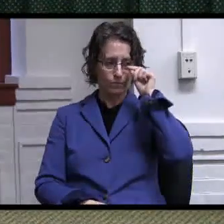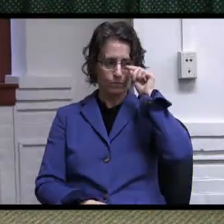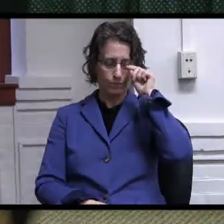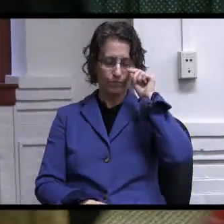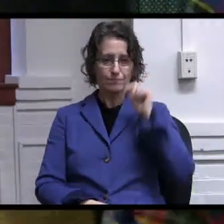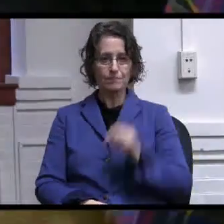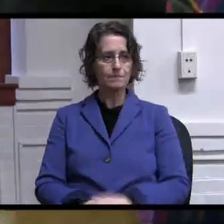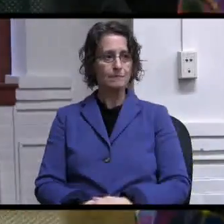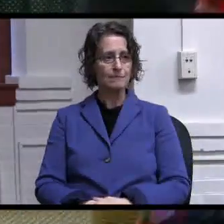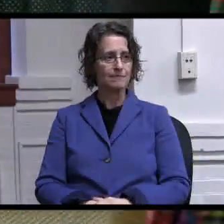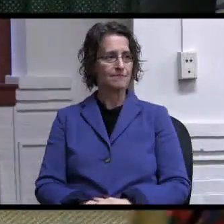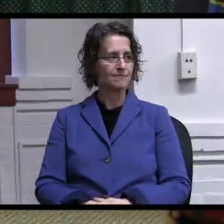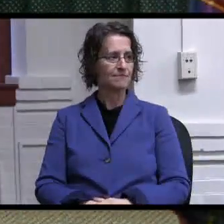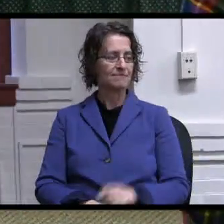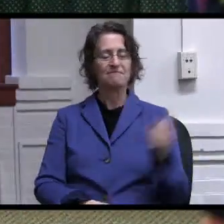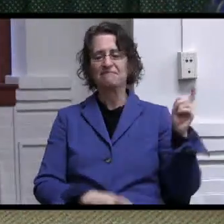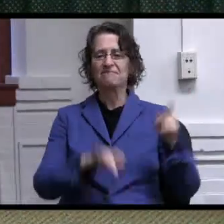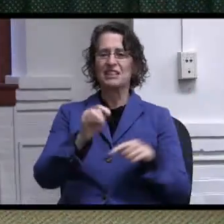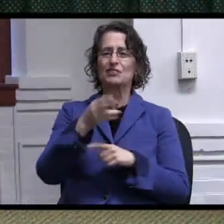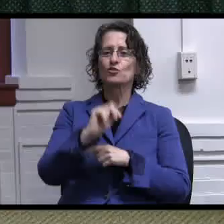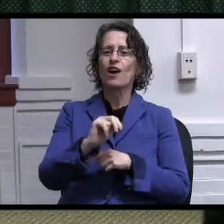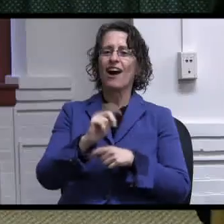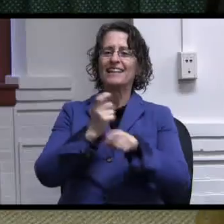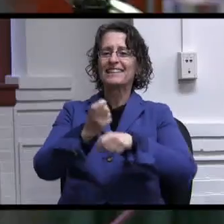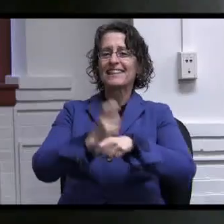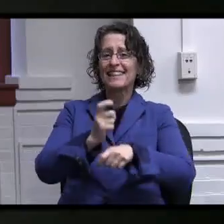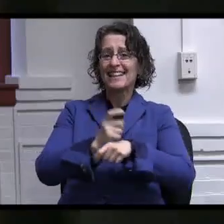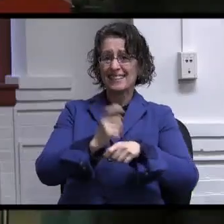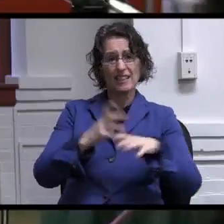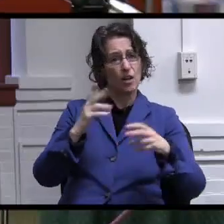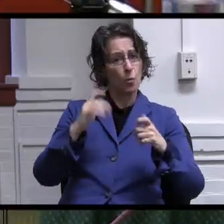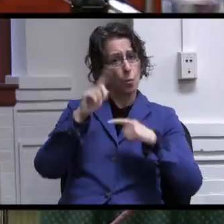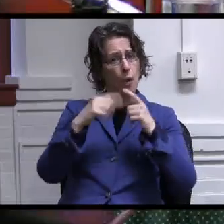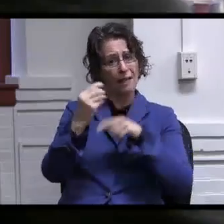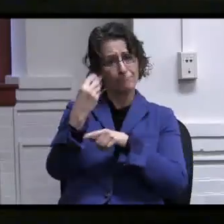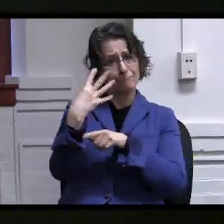Chief, get my good side, will you? Thanks.